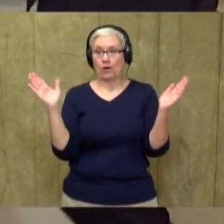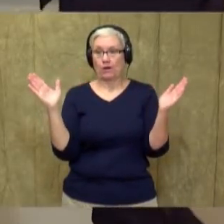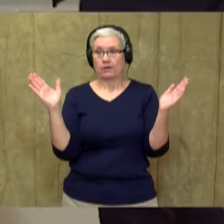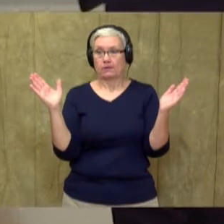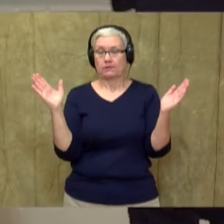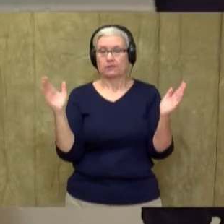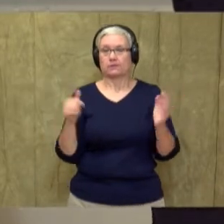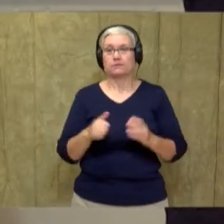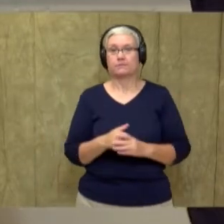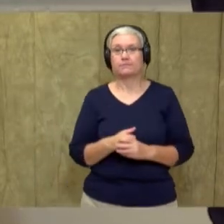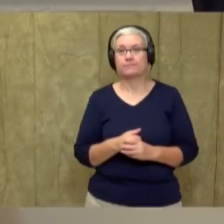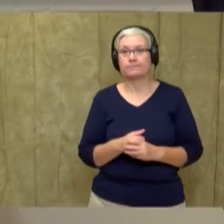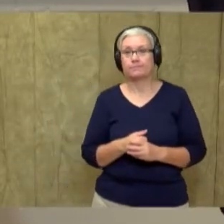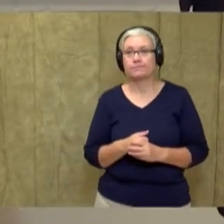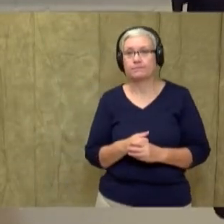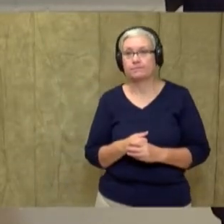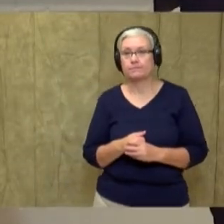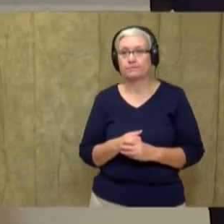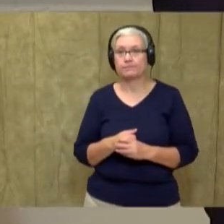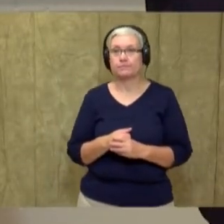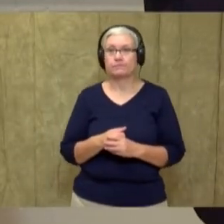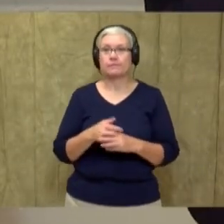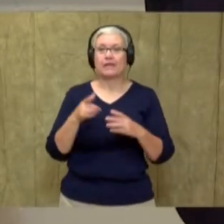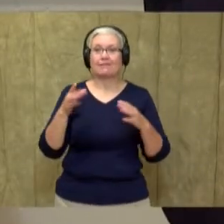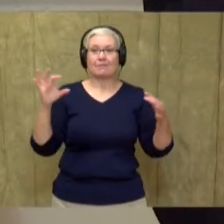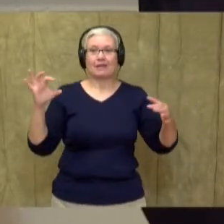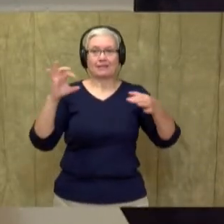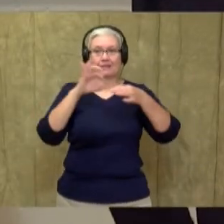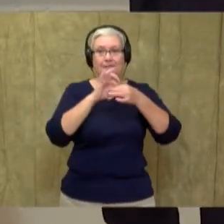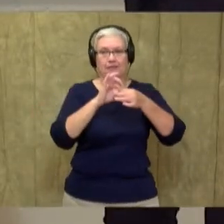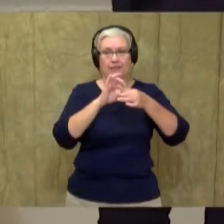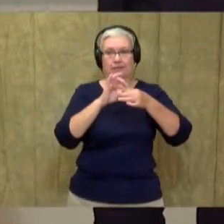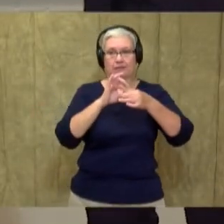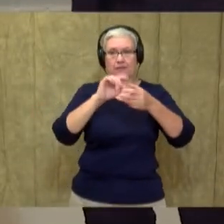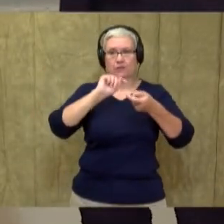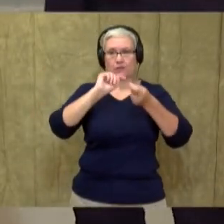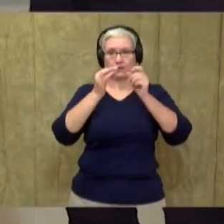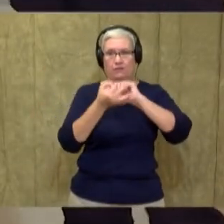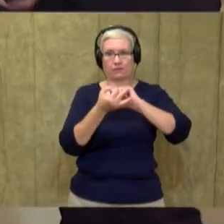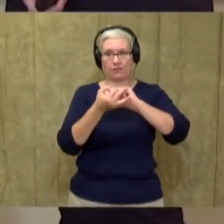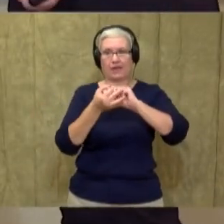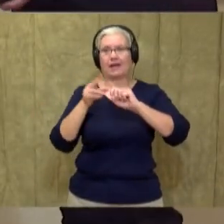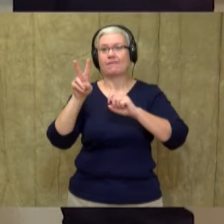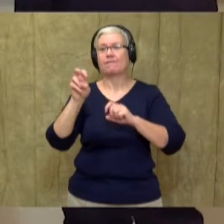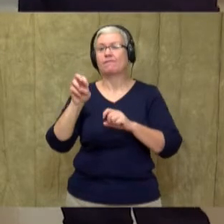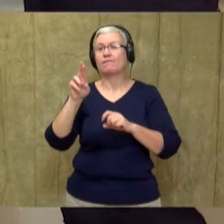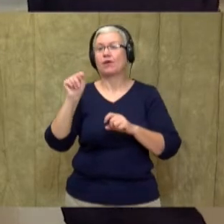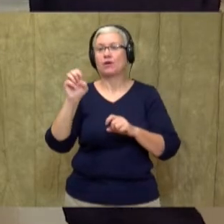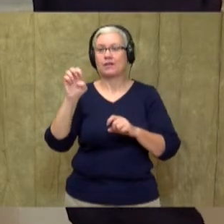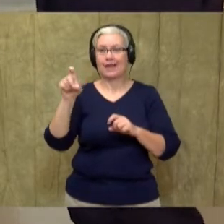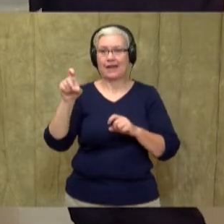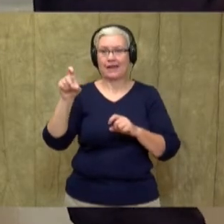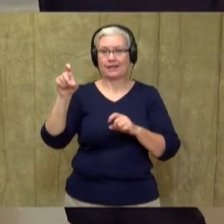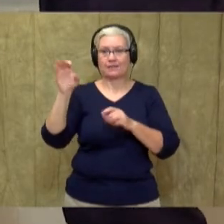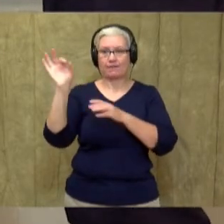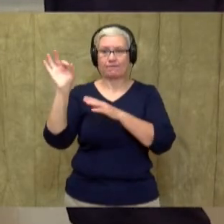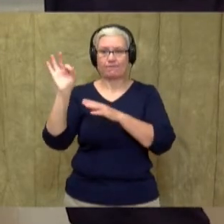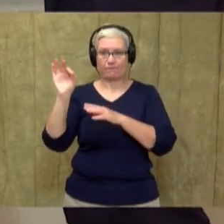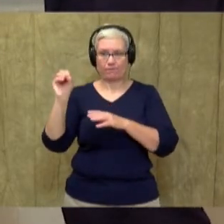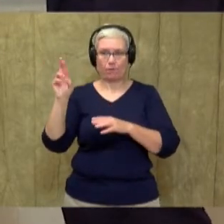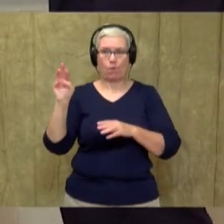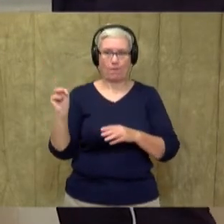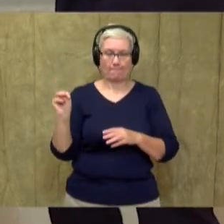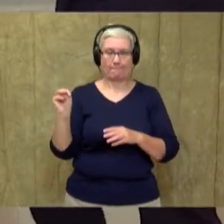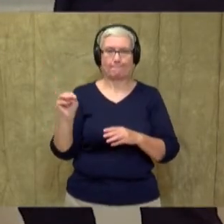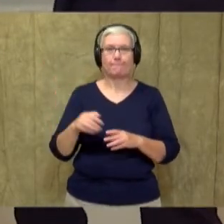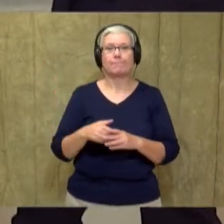so if I'm trying to make the connection between these transformations and the vertex form of our quadratic function, something that we talked about last